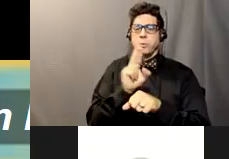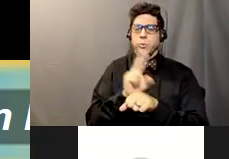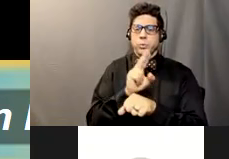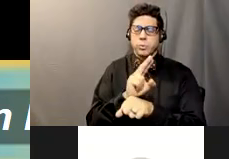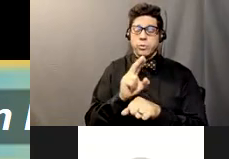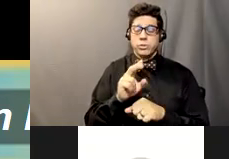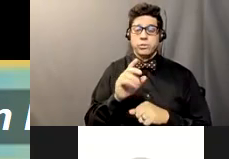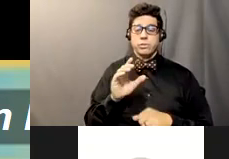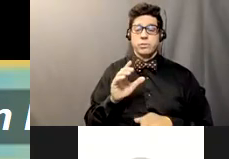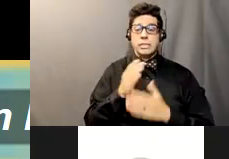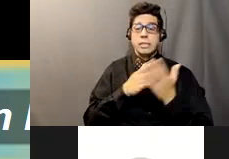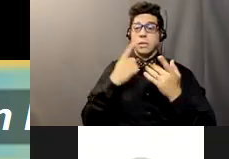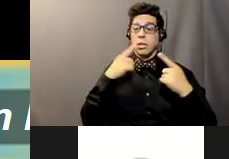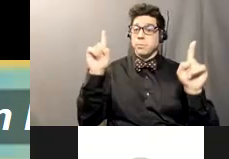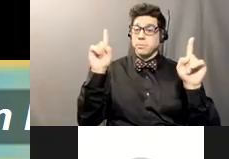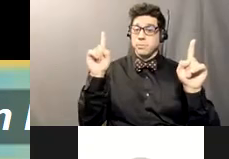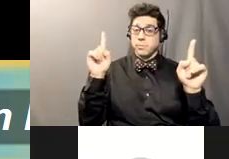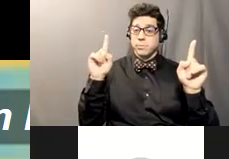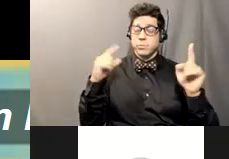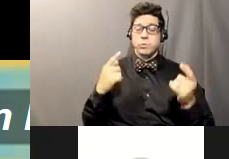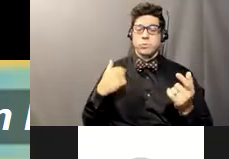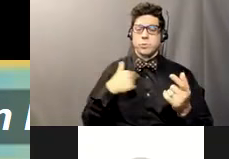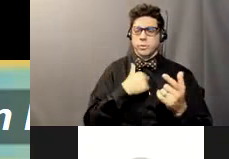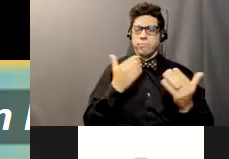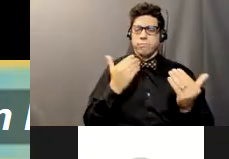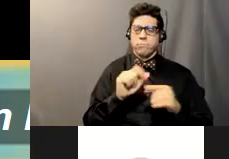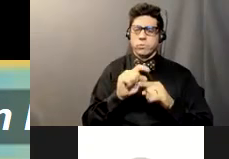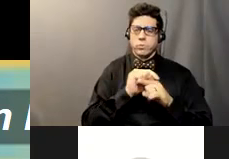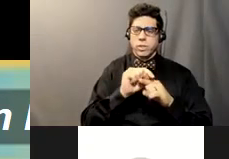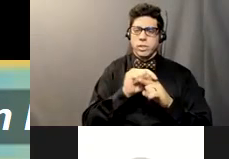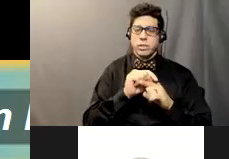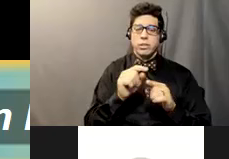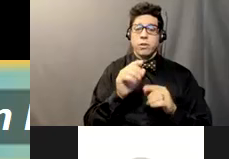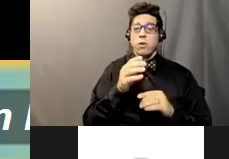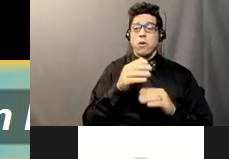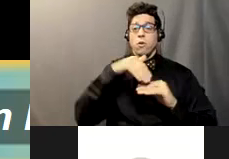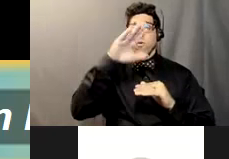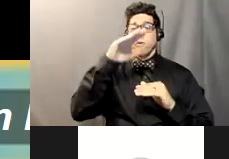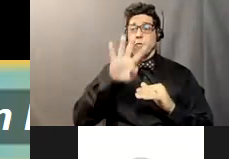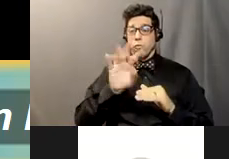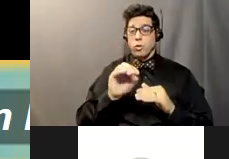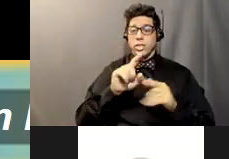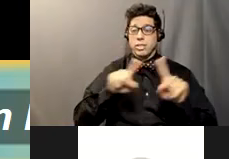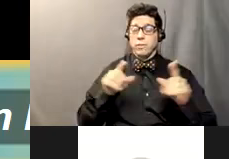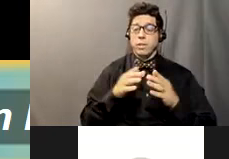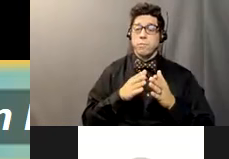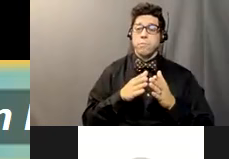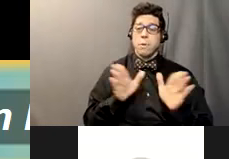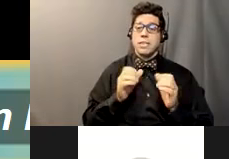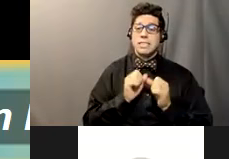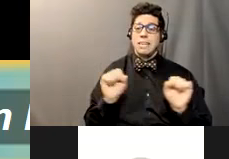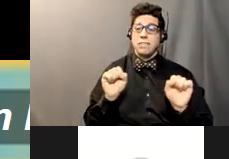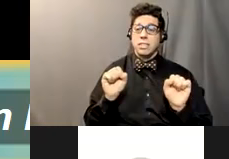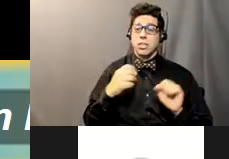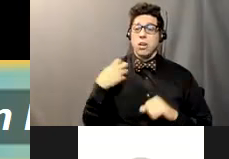the accomplishments were we trained over 40 public information officers on using safe messaging. We completed